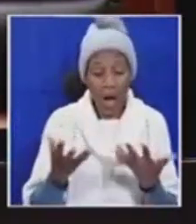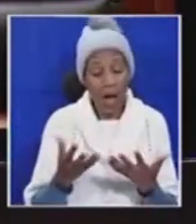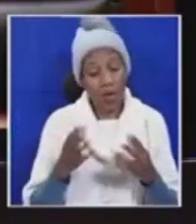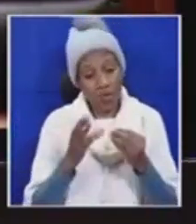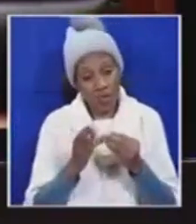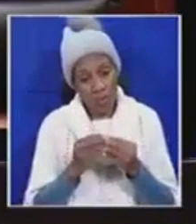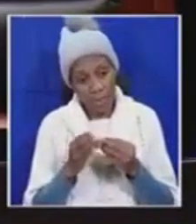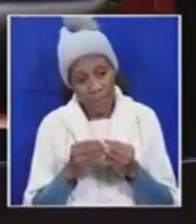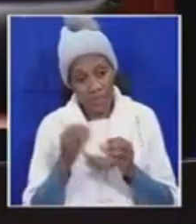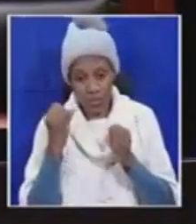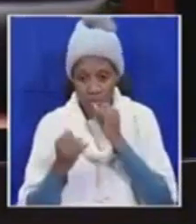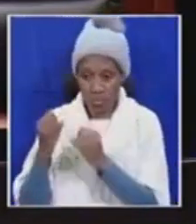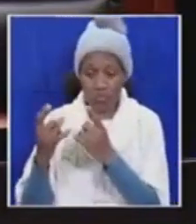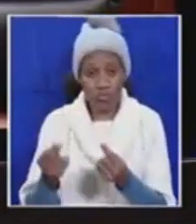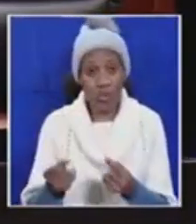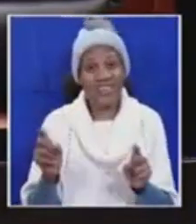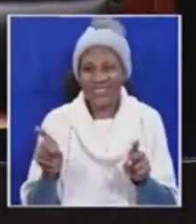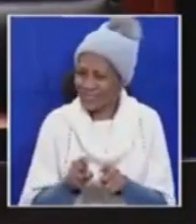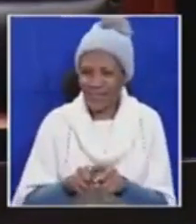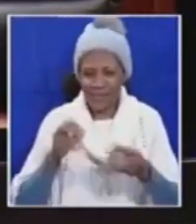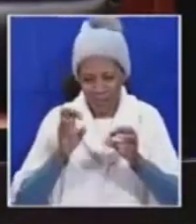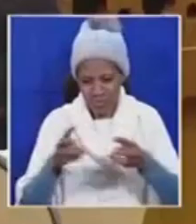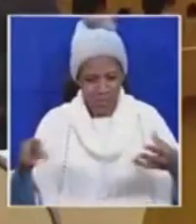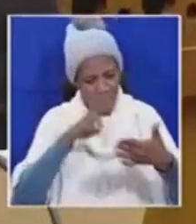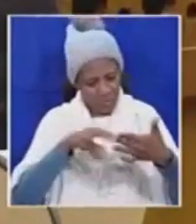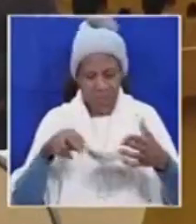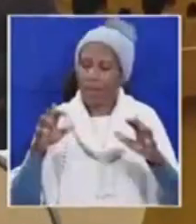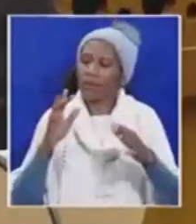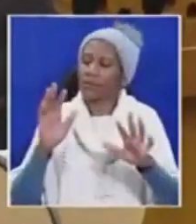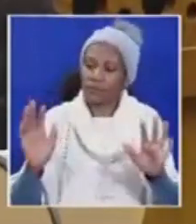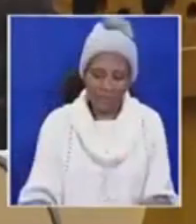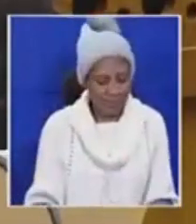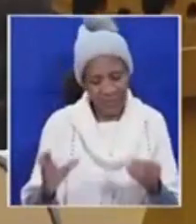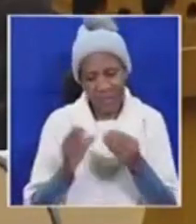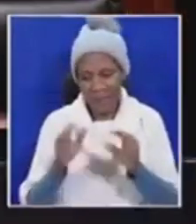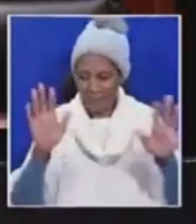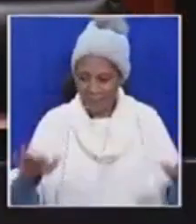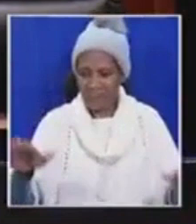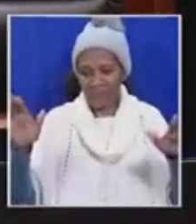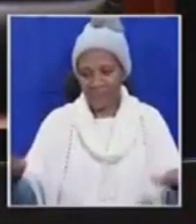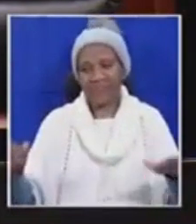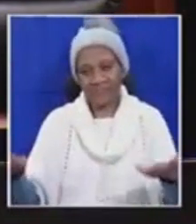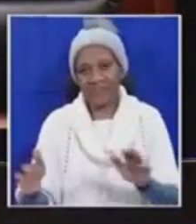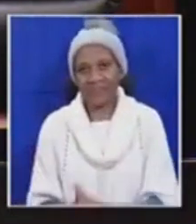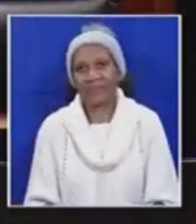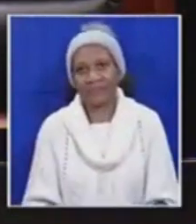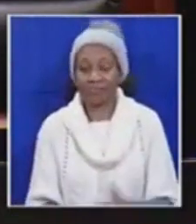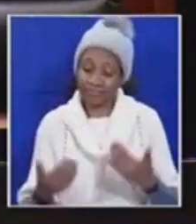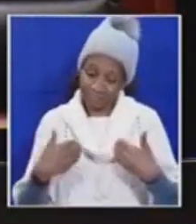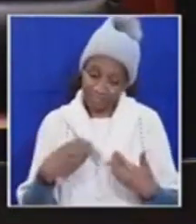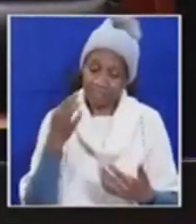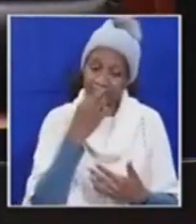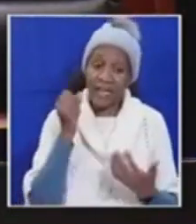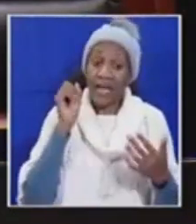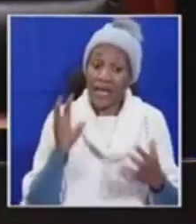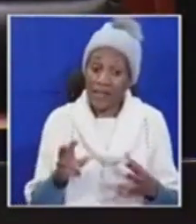it means it's a quote. That is why I order Honourable Members. That is why I said if in